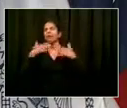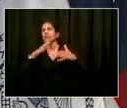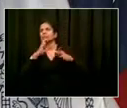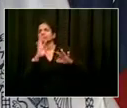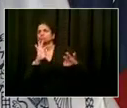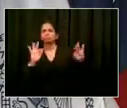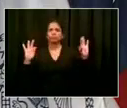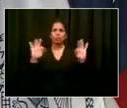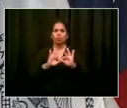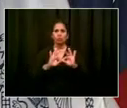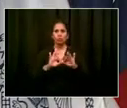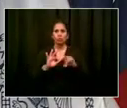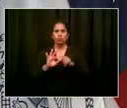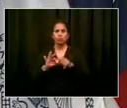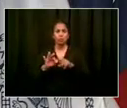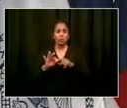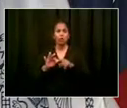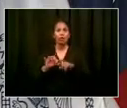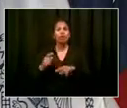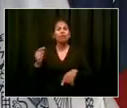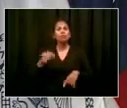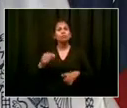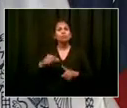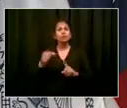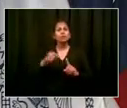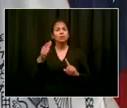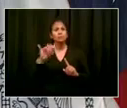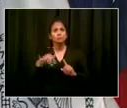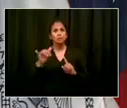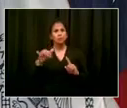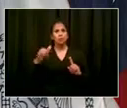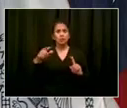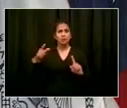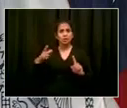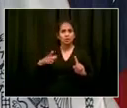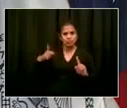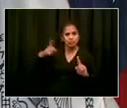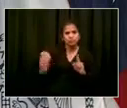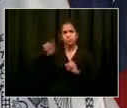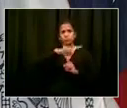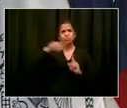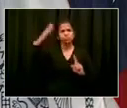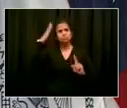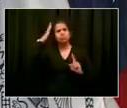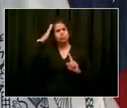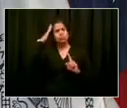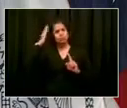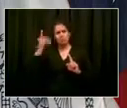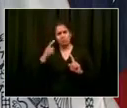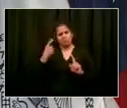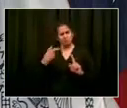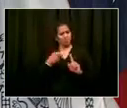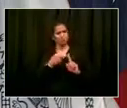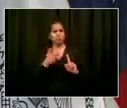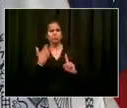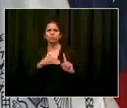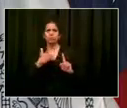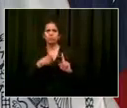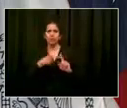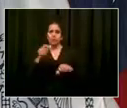deserves. But it literally will determine so much of what happens over the next decade in this city, and that is the